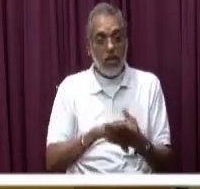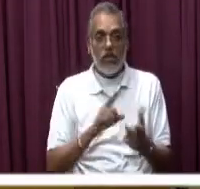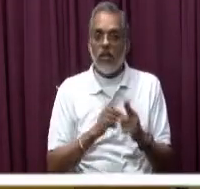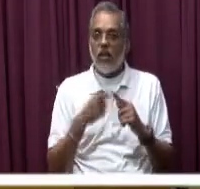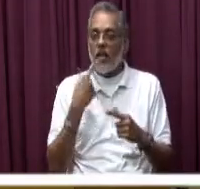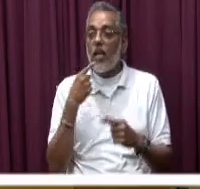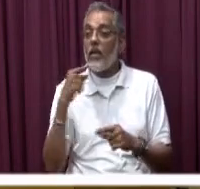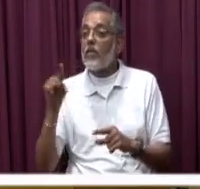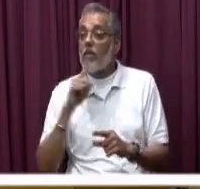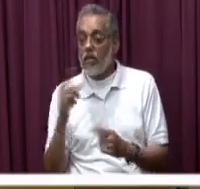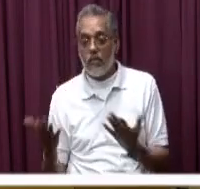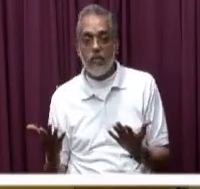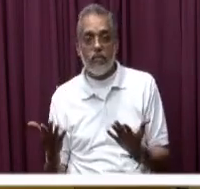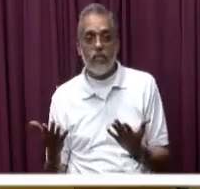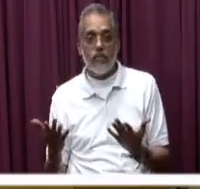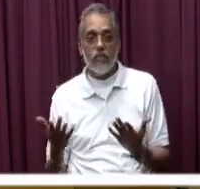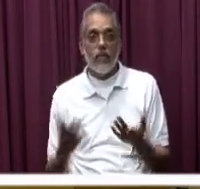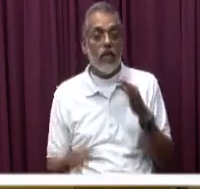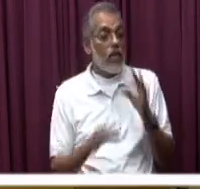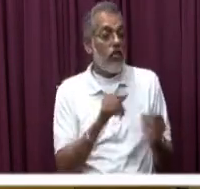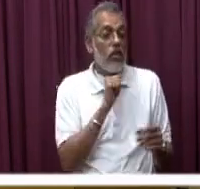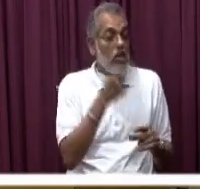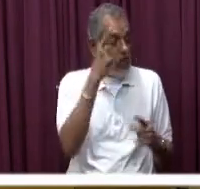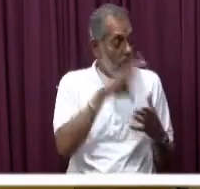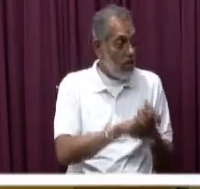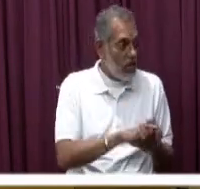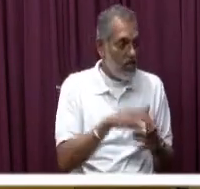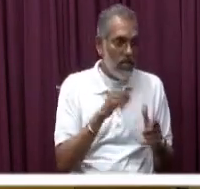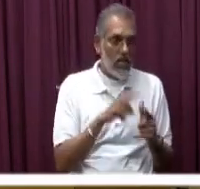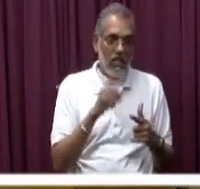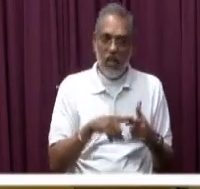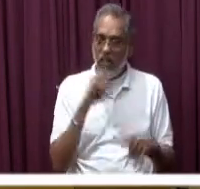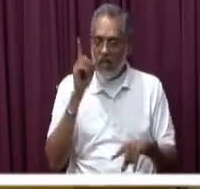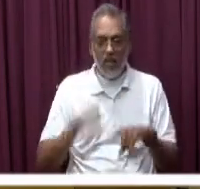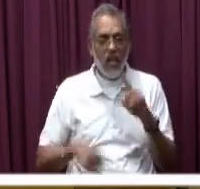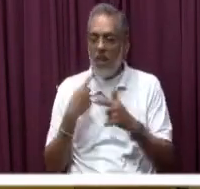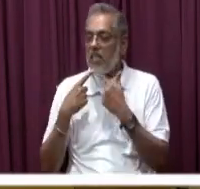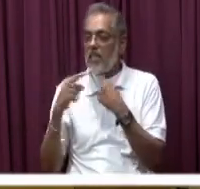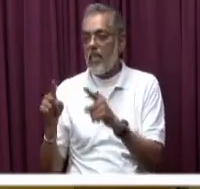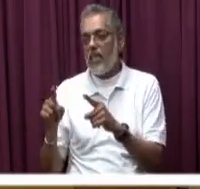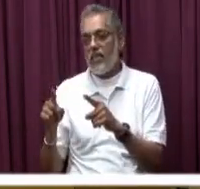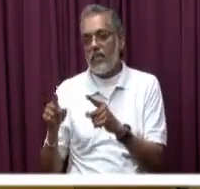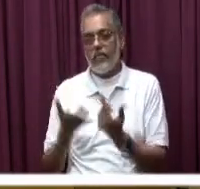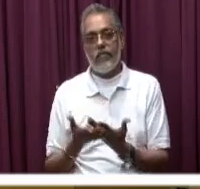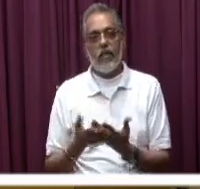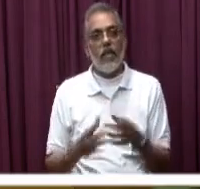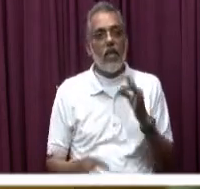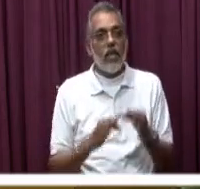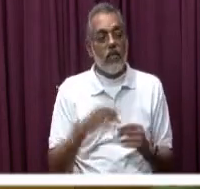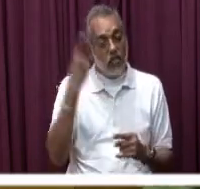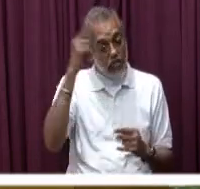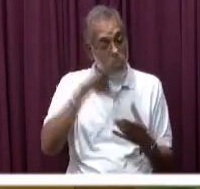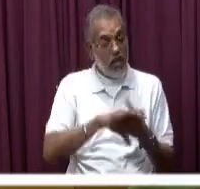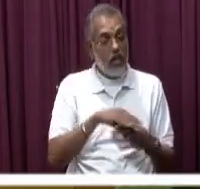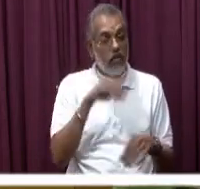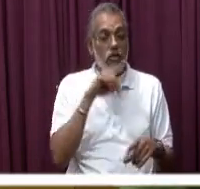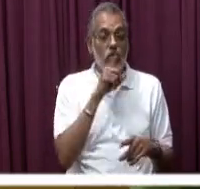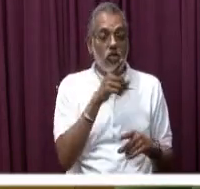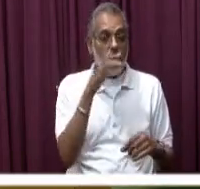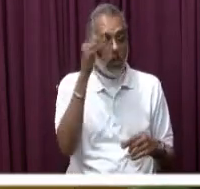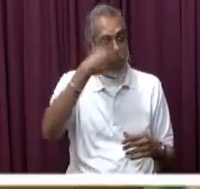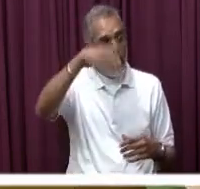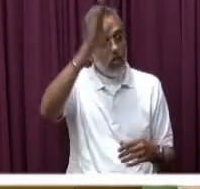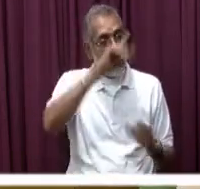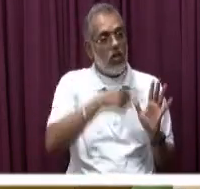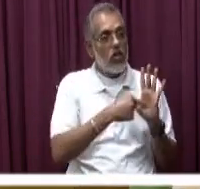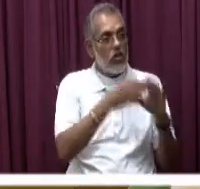it. If you don't believe it, you can't proclaim it. Do you believe the truth that God has revealed in Jesus Christ?